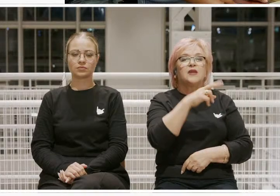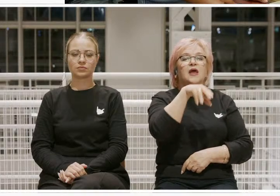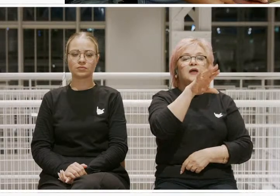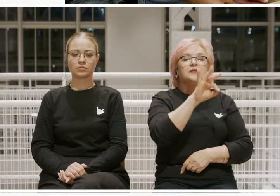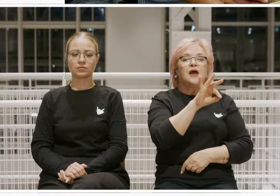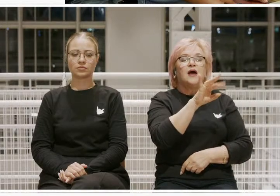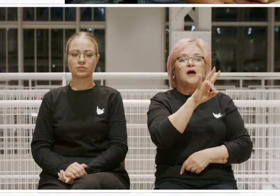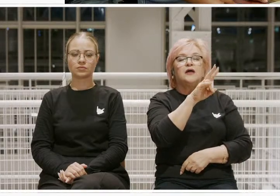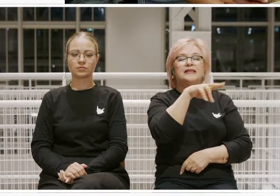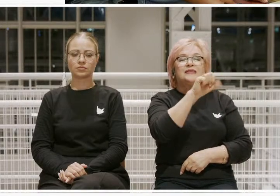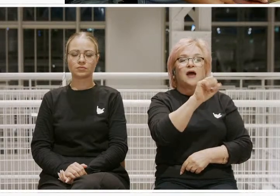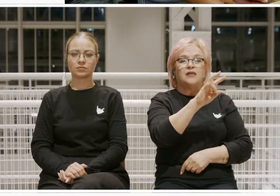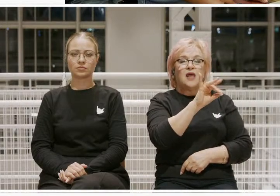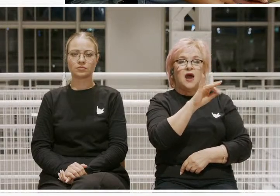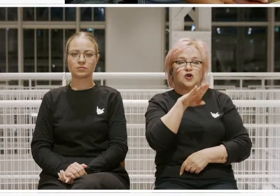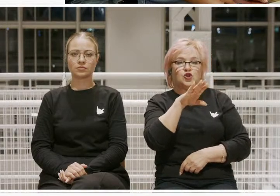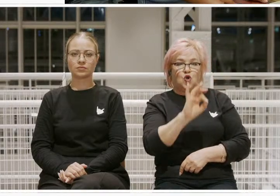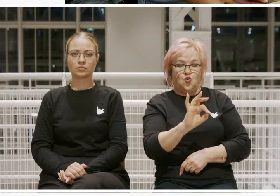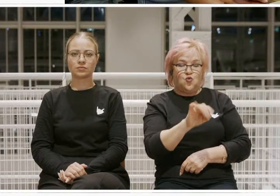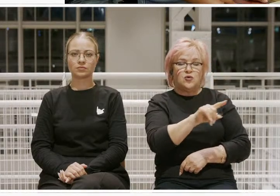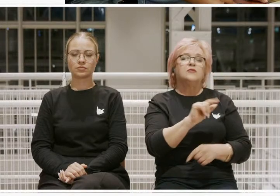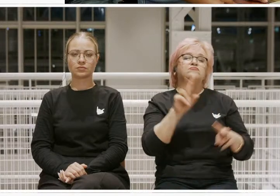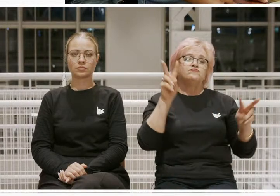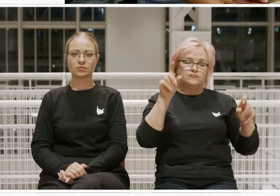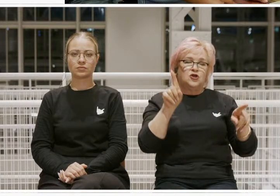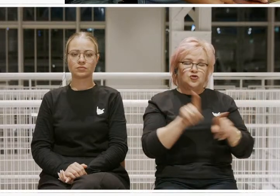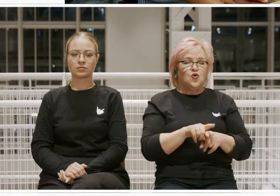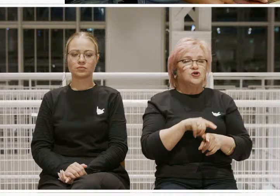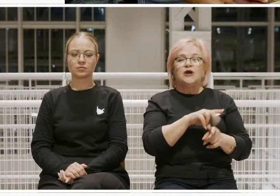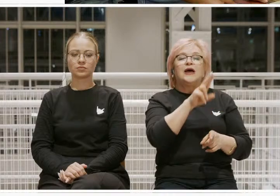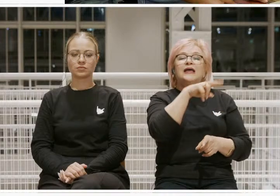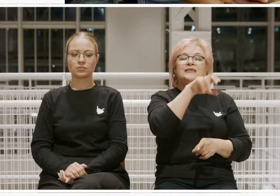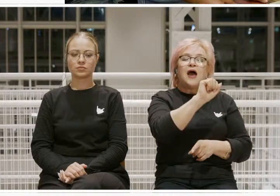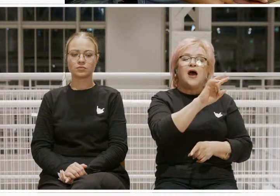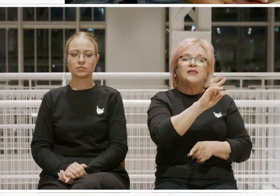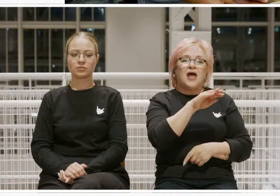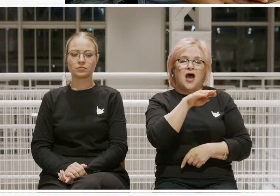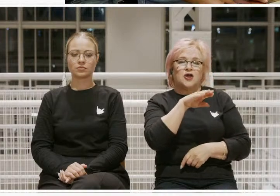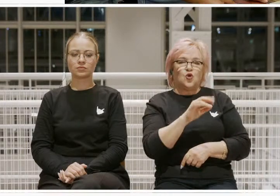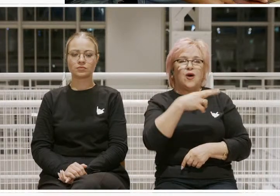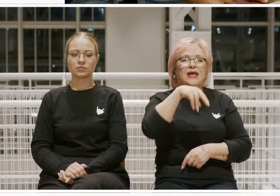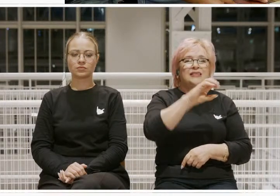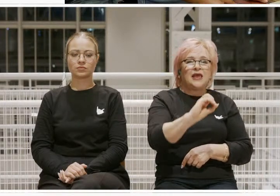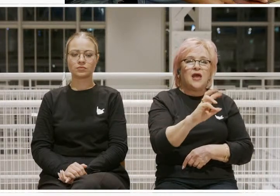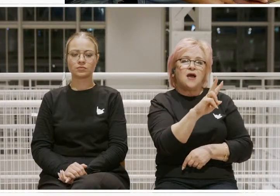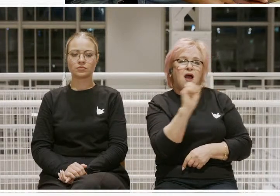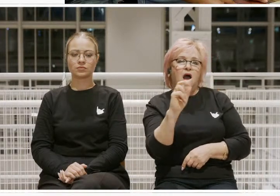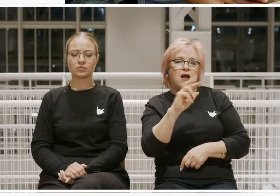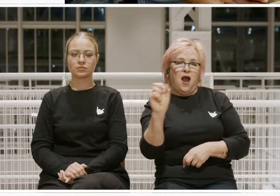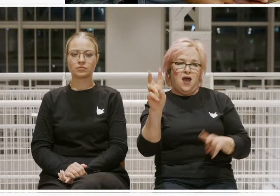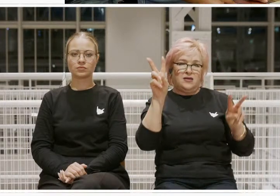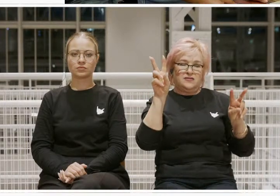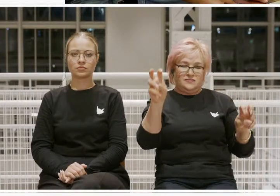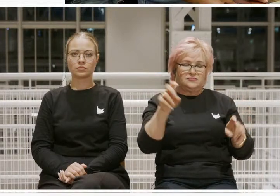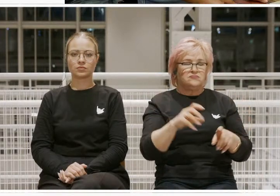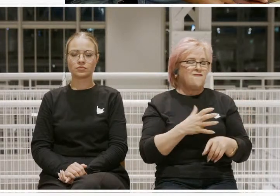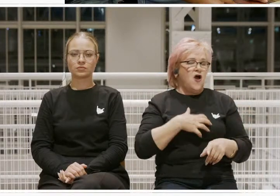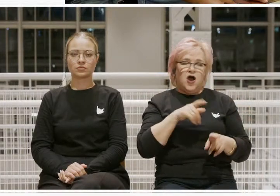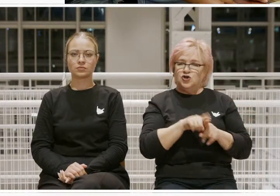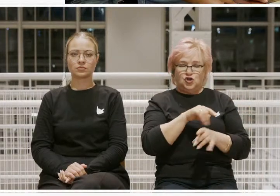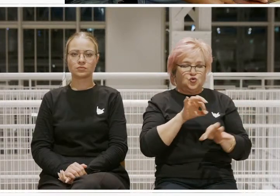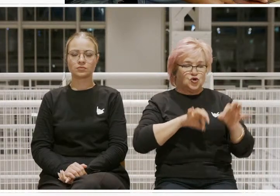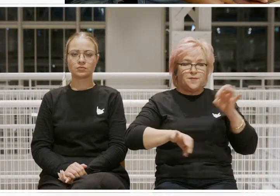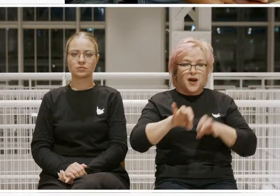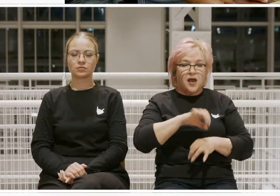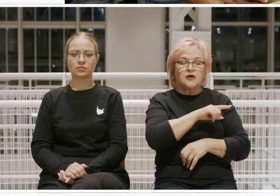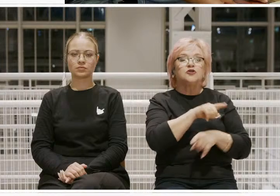DKK is another project. Actually, they're a research group that aims to unfold different trajectories of the life and